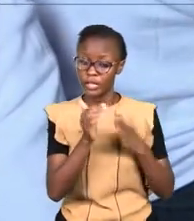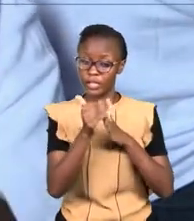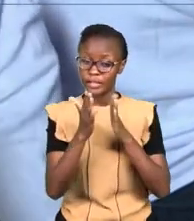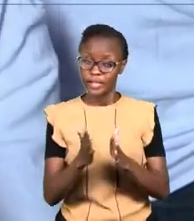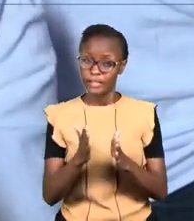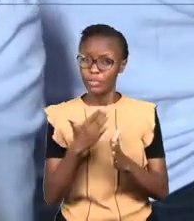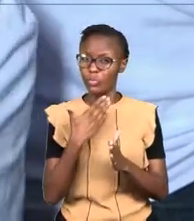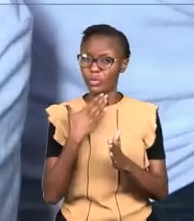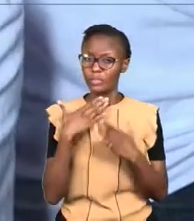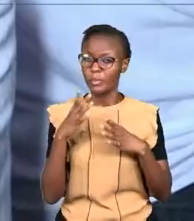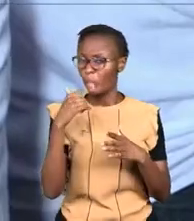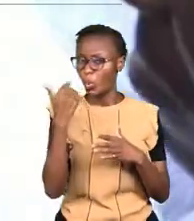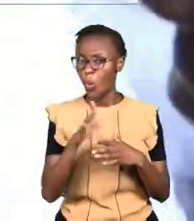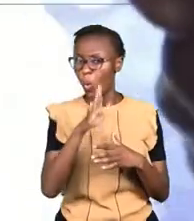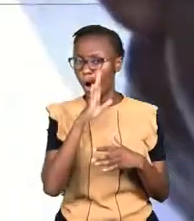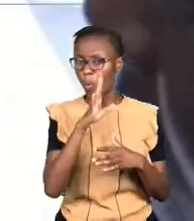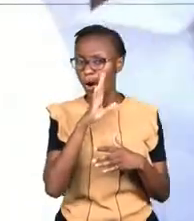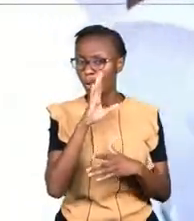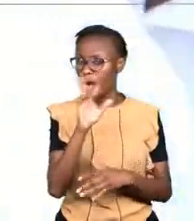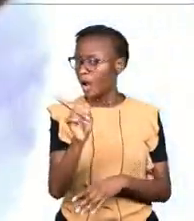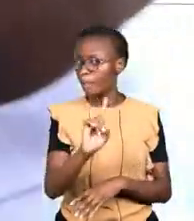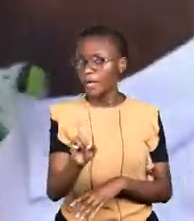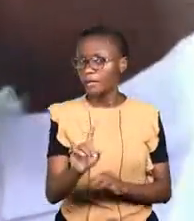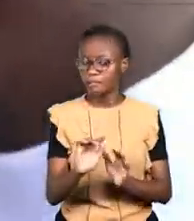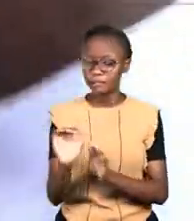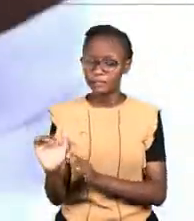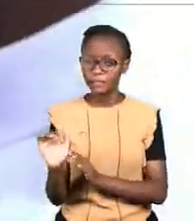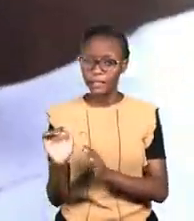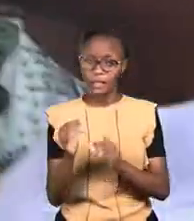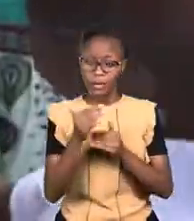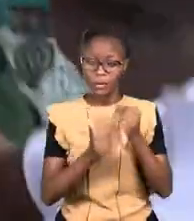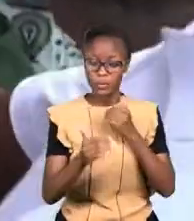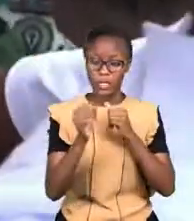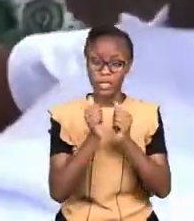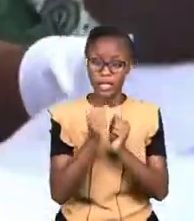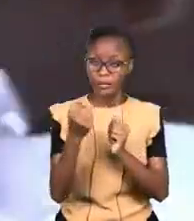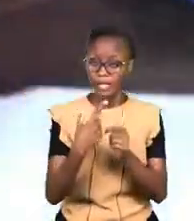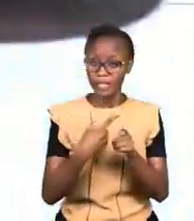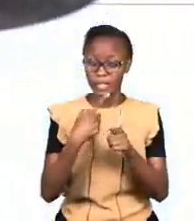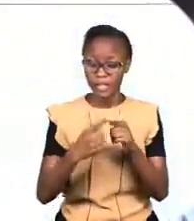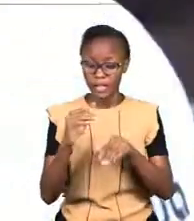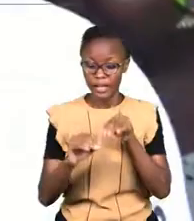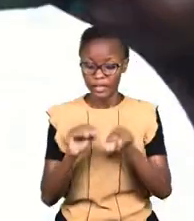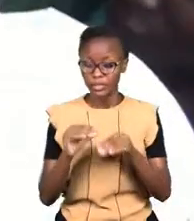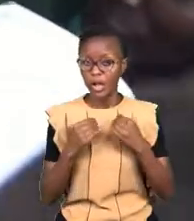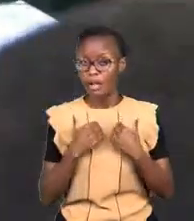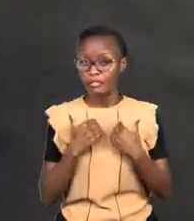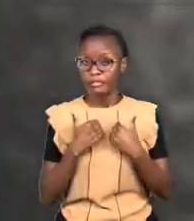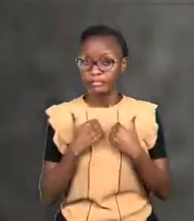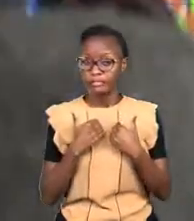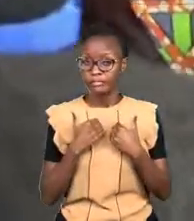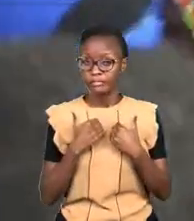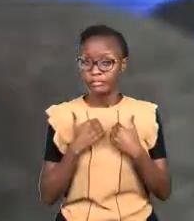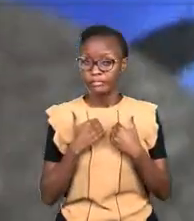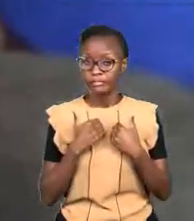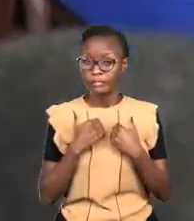wenye wana rumamonga. With exactly 10 months to the eagerly anticipated 2022 general elections, the party